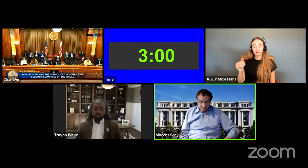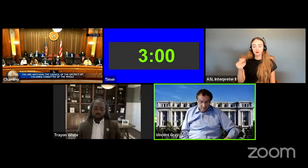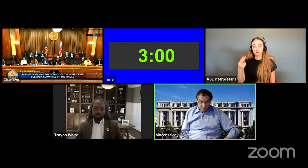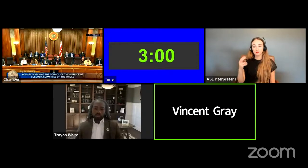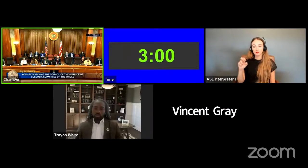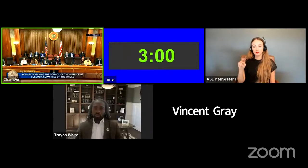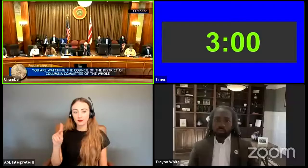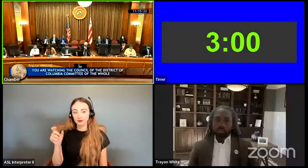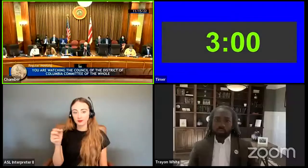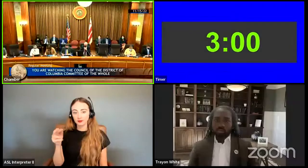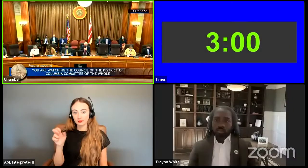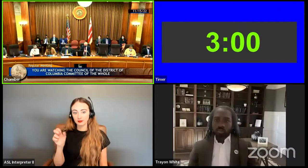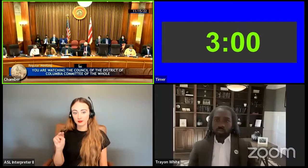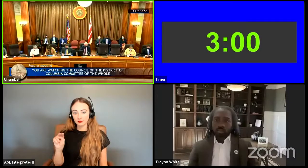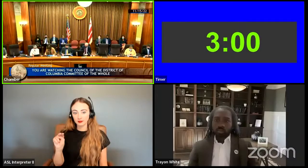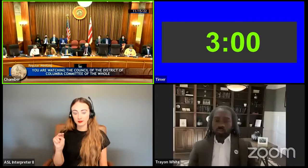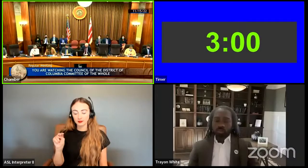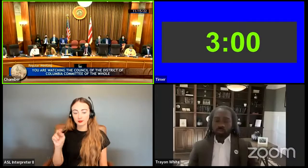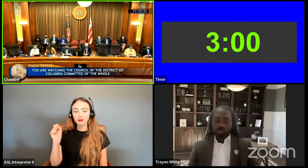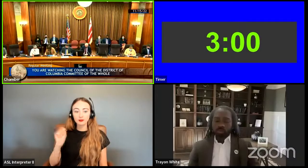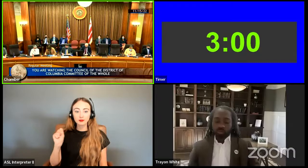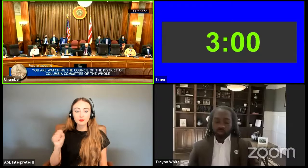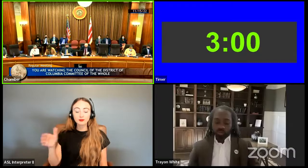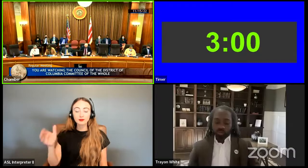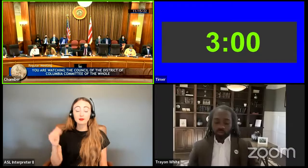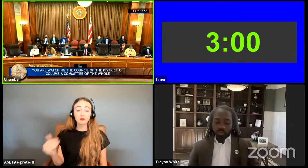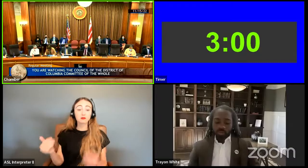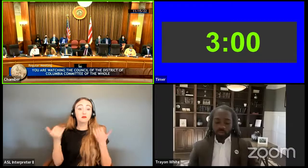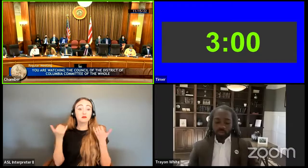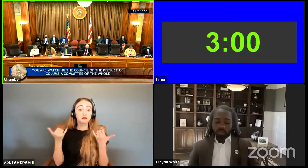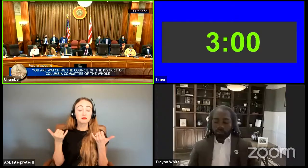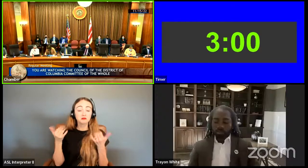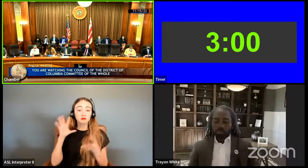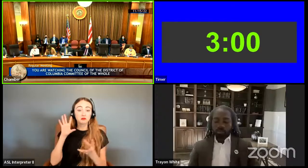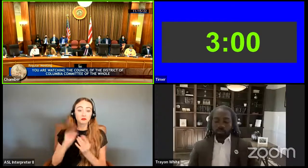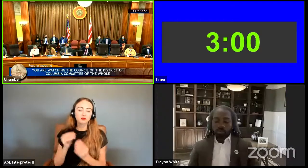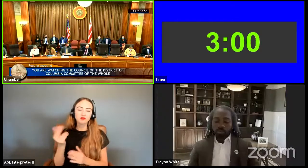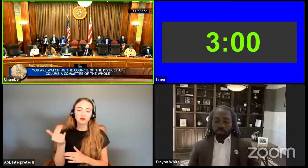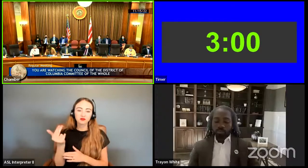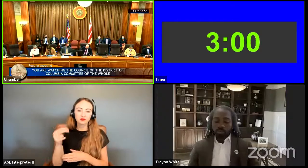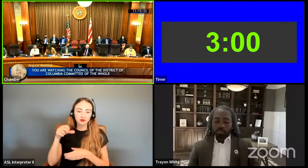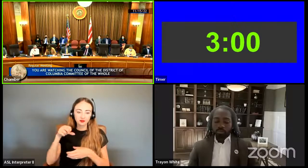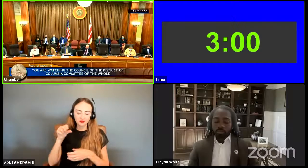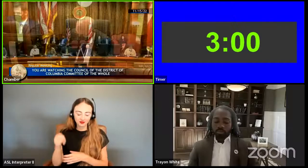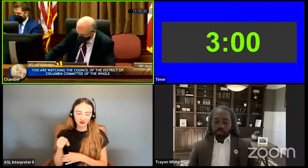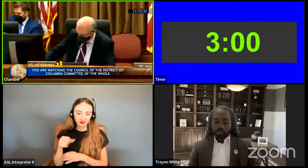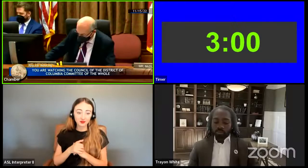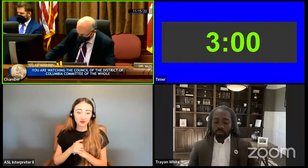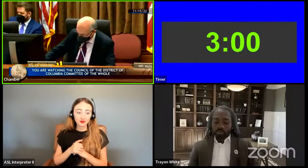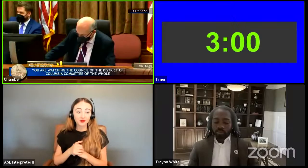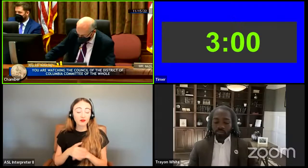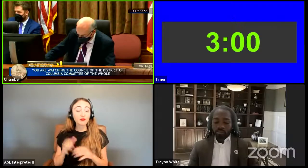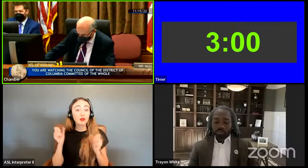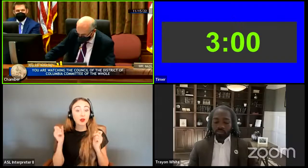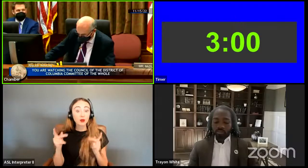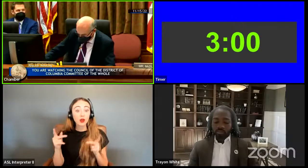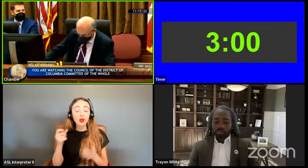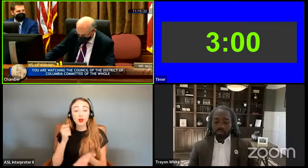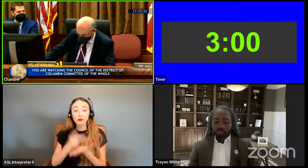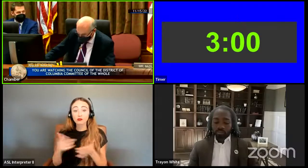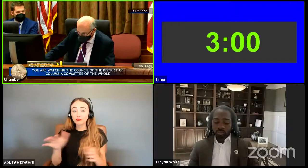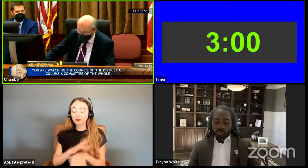Henderson. Yes. Councilmember Henderson votes yes. Mr. Chairman, there are 13 yeses. The print and report with leave for staff are approved unanimously.